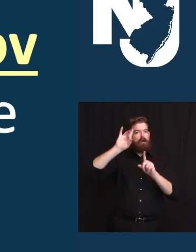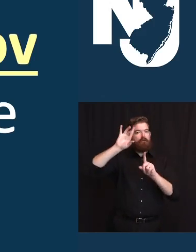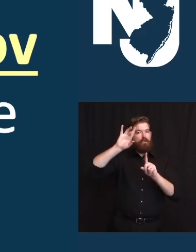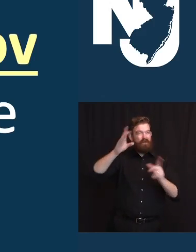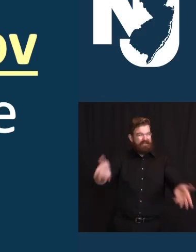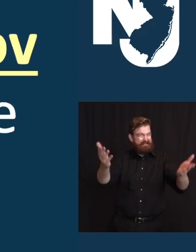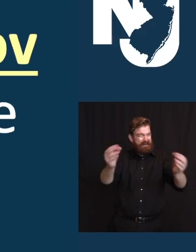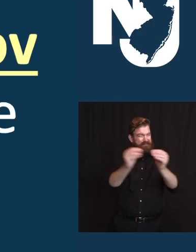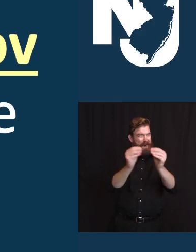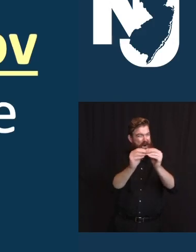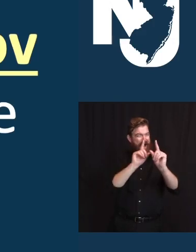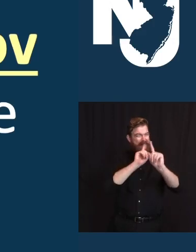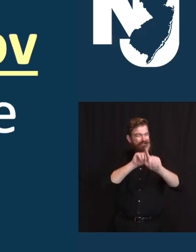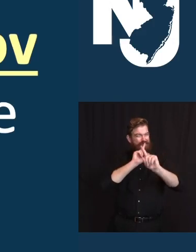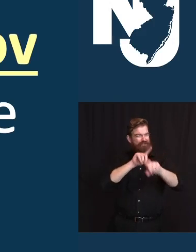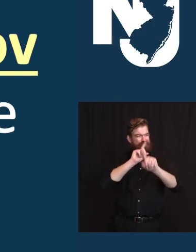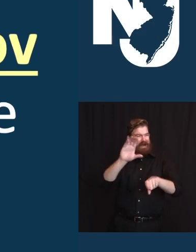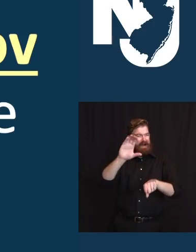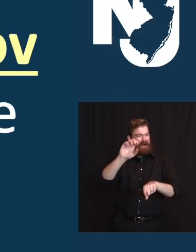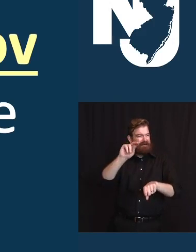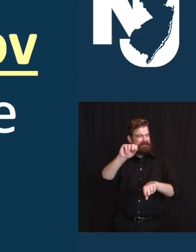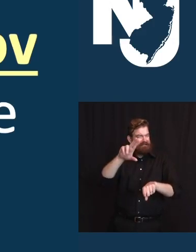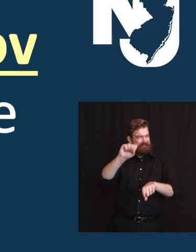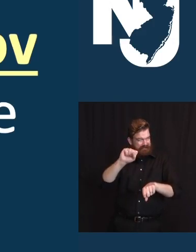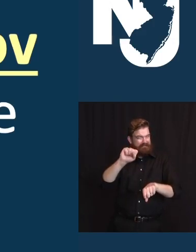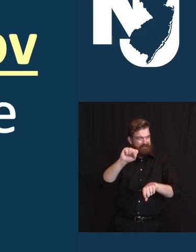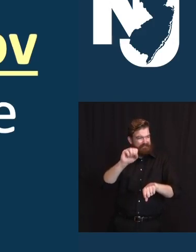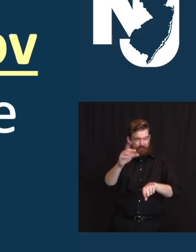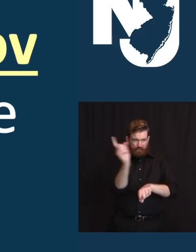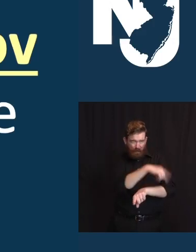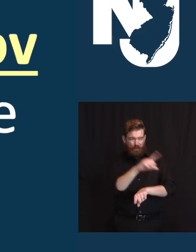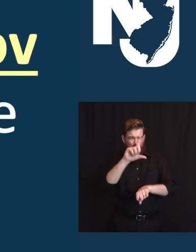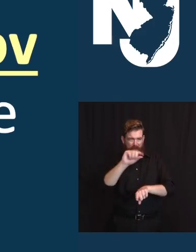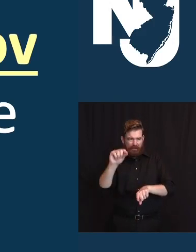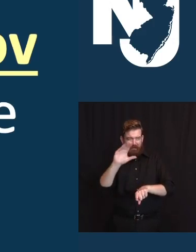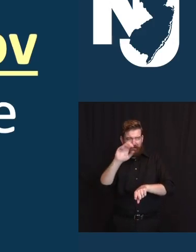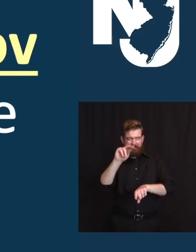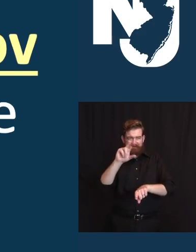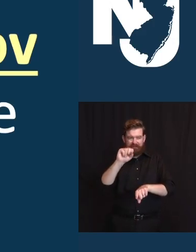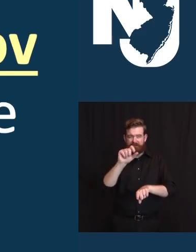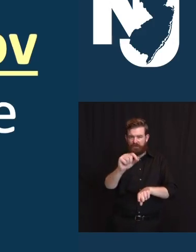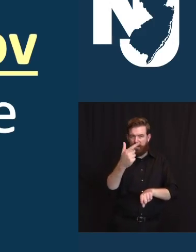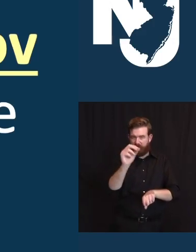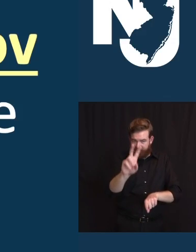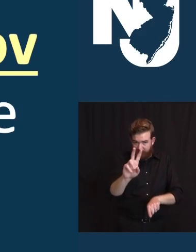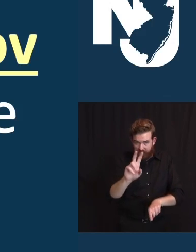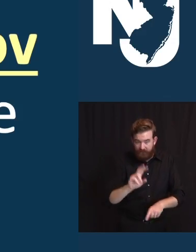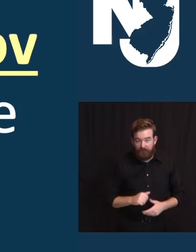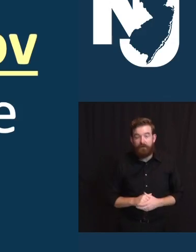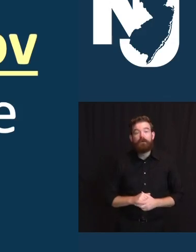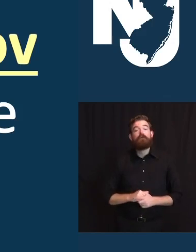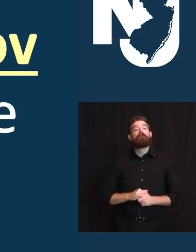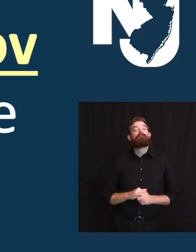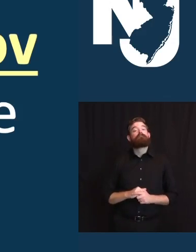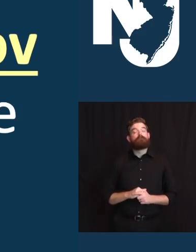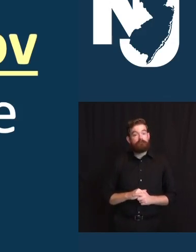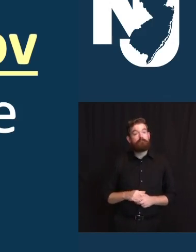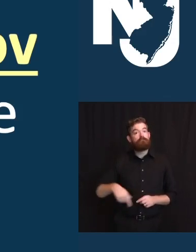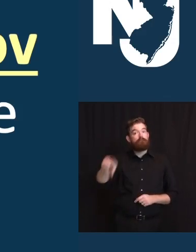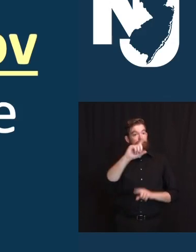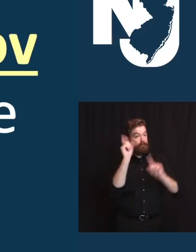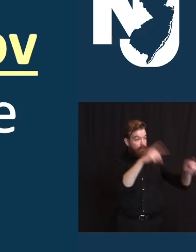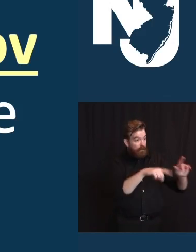and self-respond. Then a census taker, by the way, if you self-respond, won't come and knock on your door. But if a census taker does